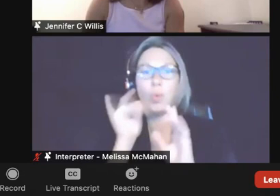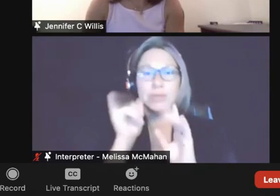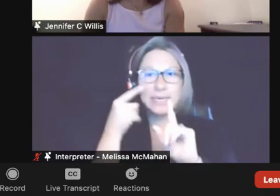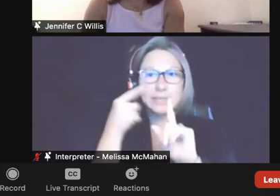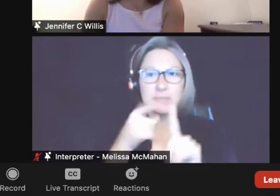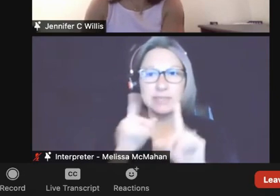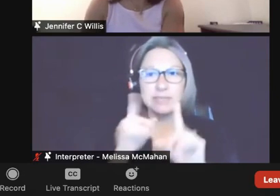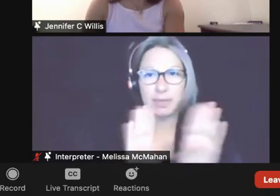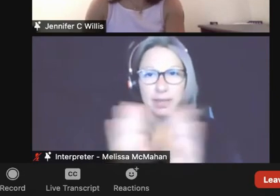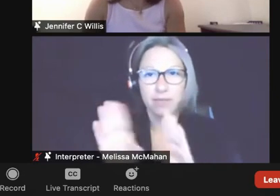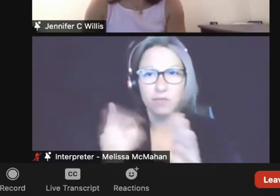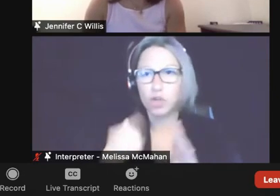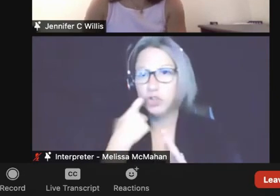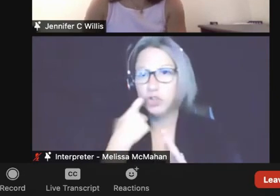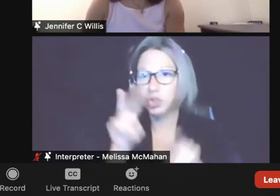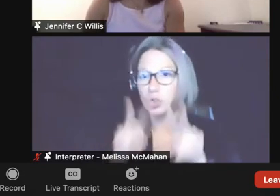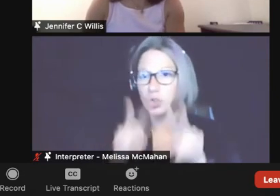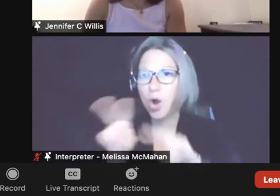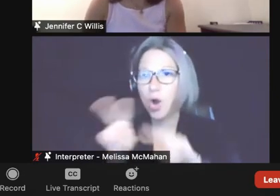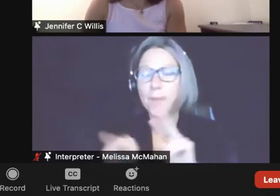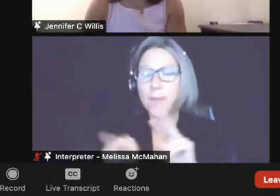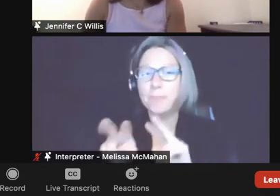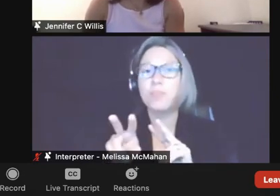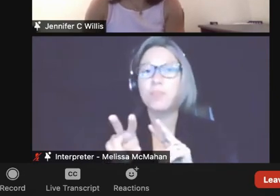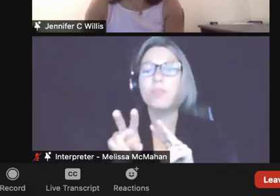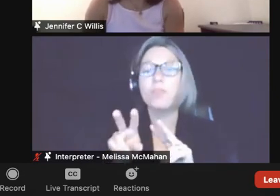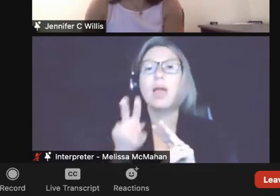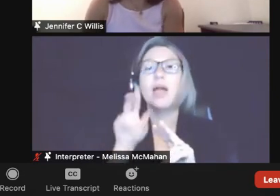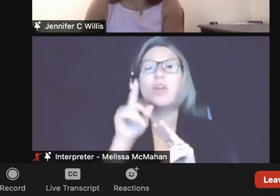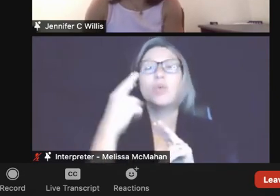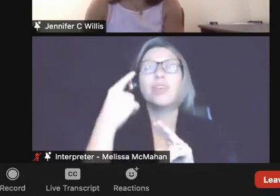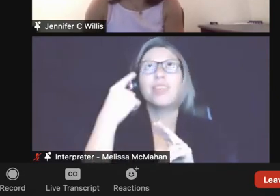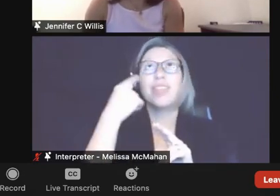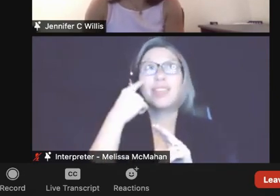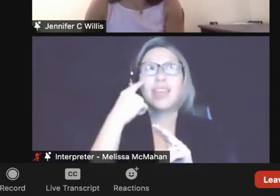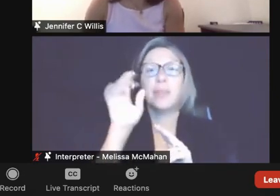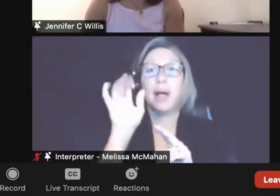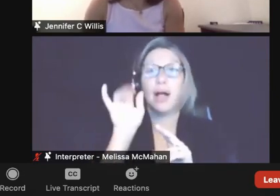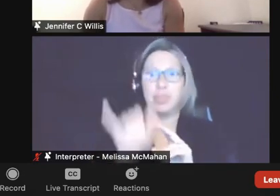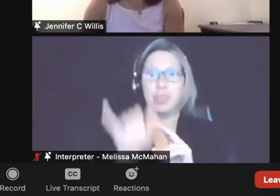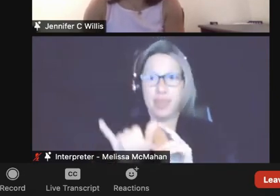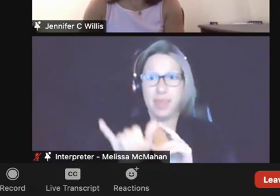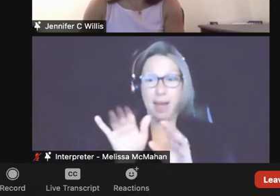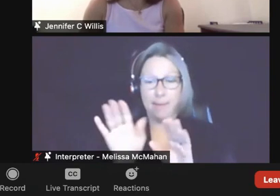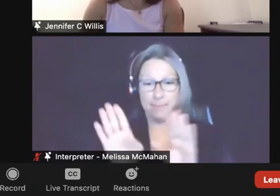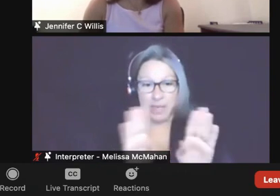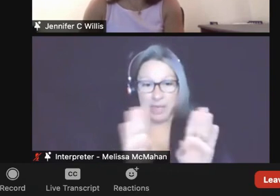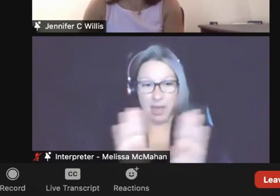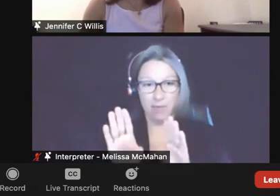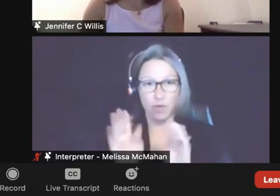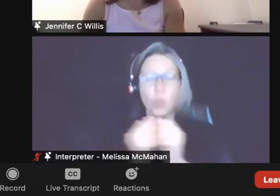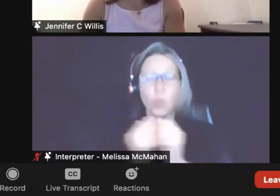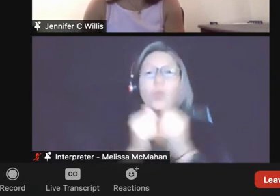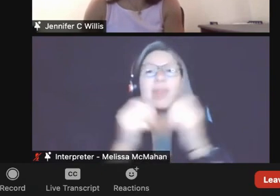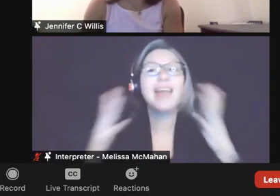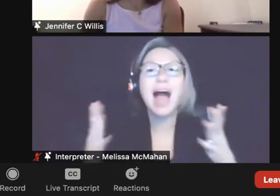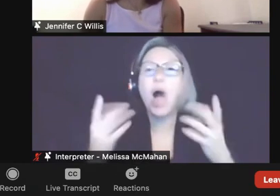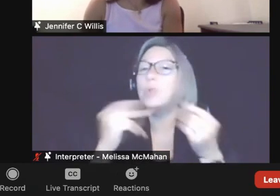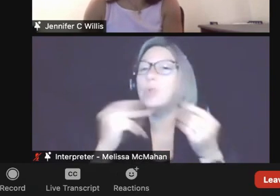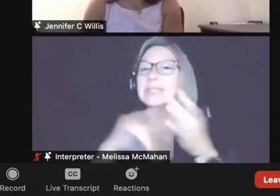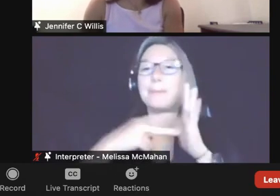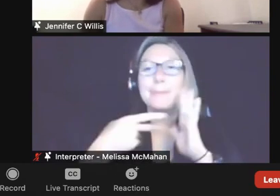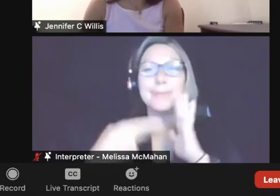that I observed. And if you can just think about recording a behavior without thinking about what does it mean yet. We know,